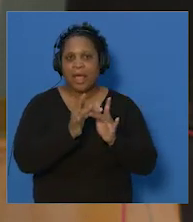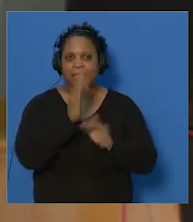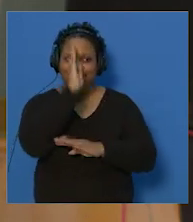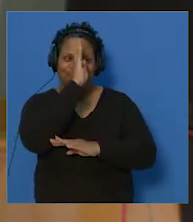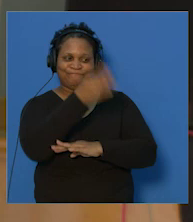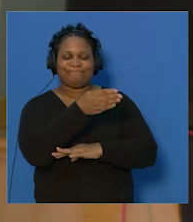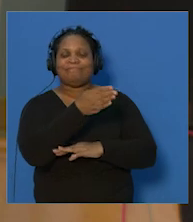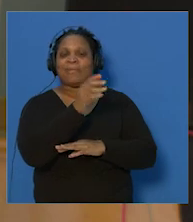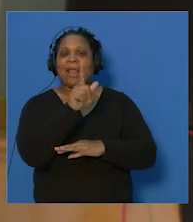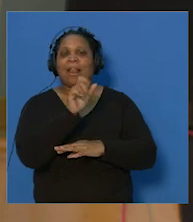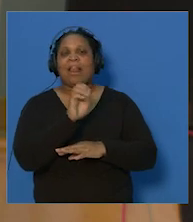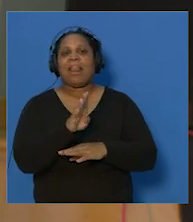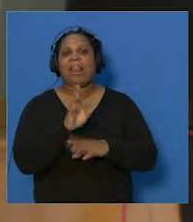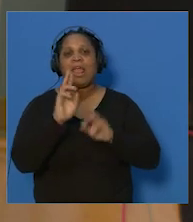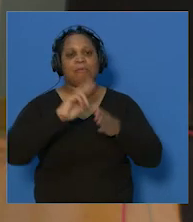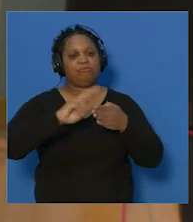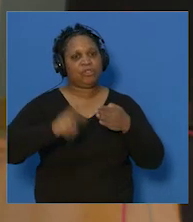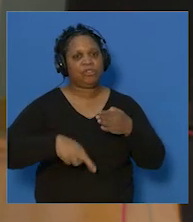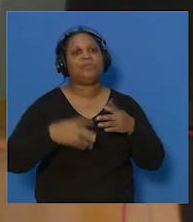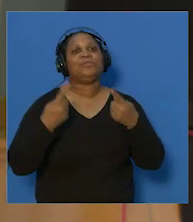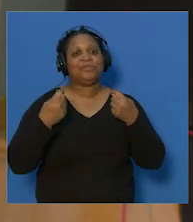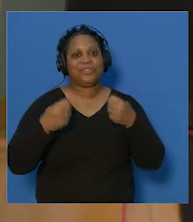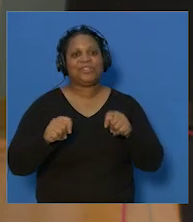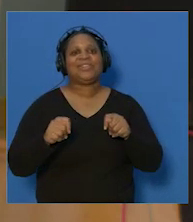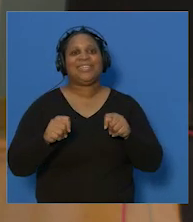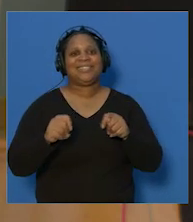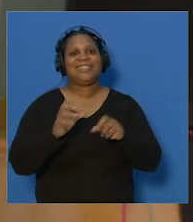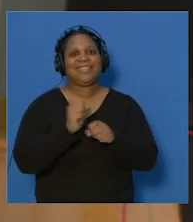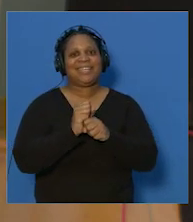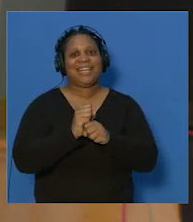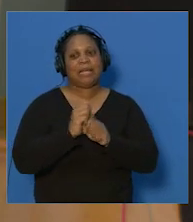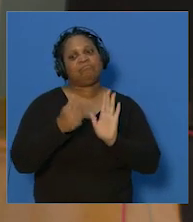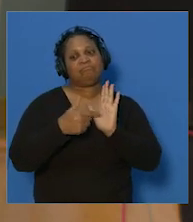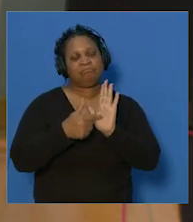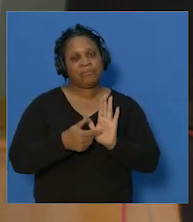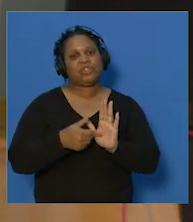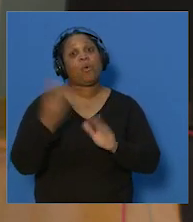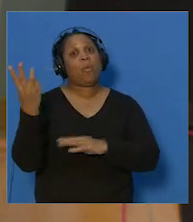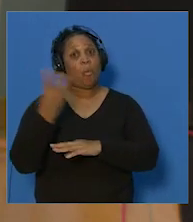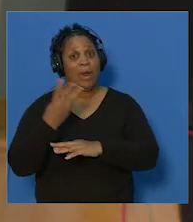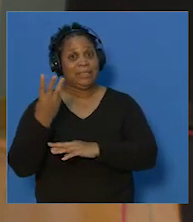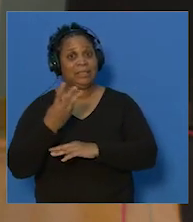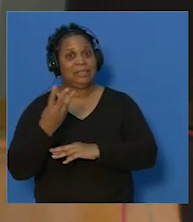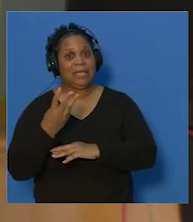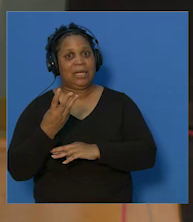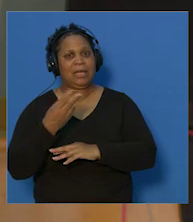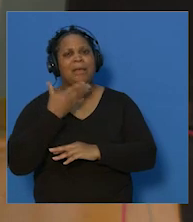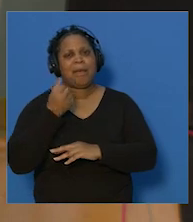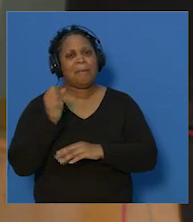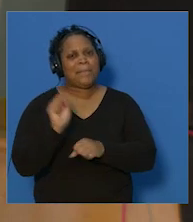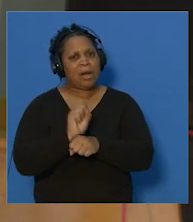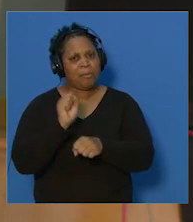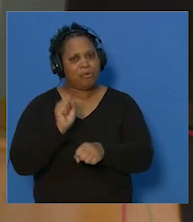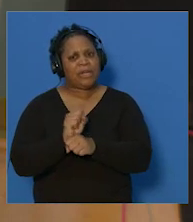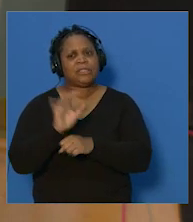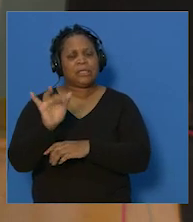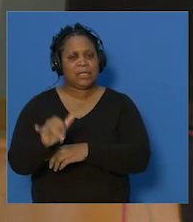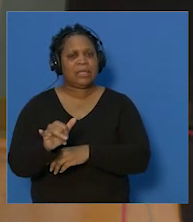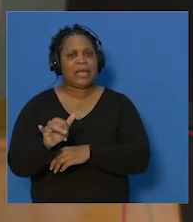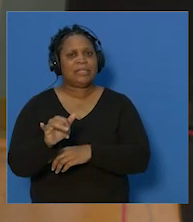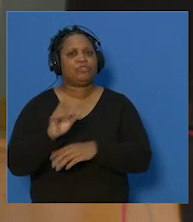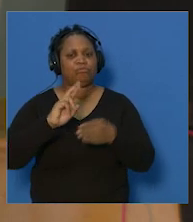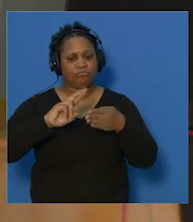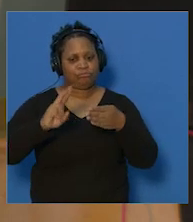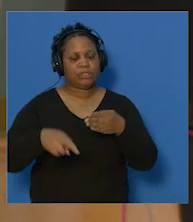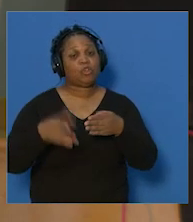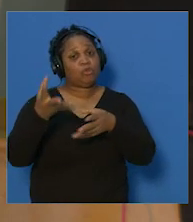and getting their lab results. What we're trying to do, as was relayed on Wednesday, is to better operationalize that so that the results can